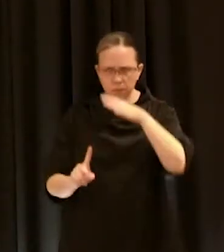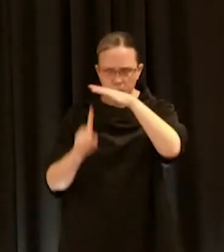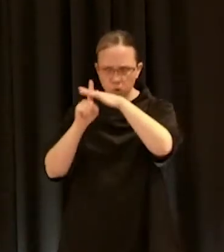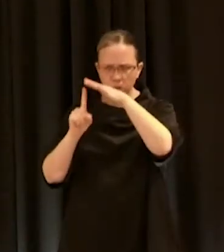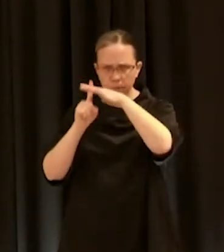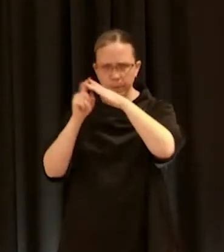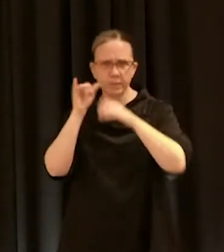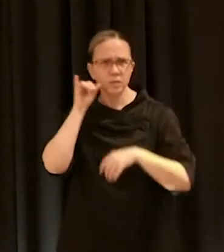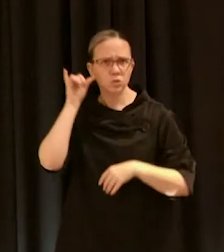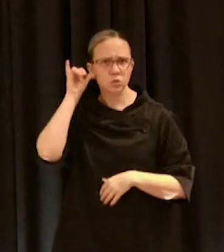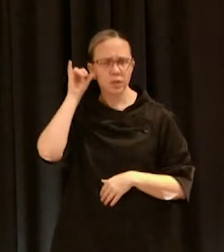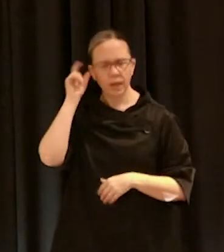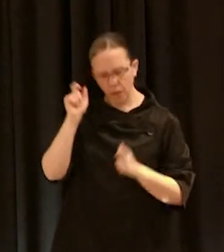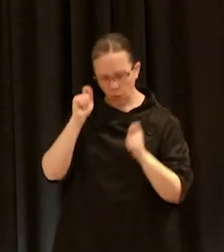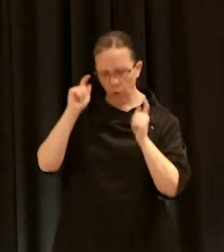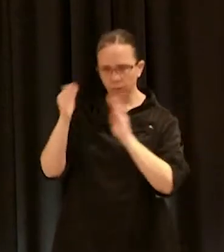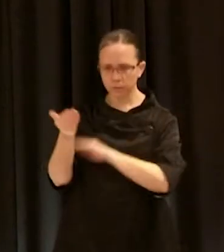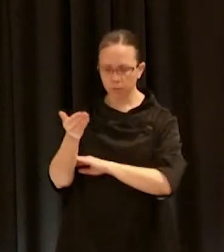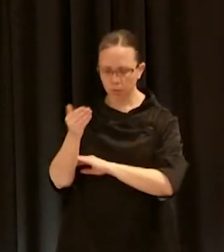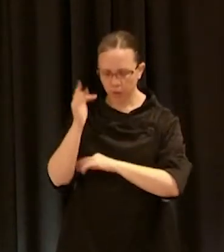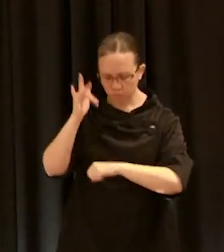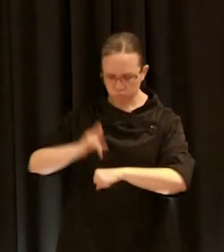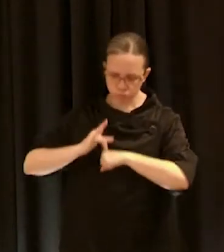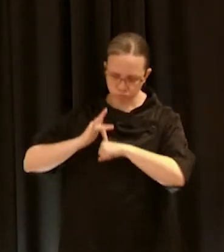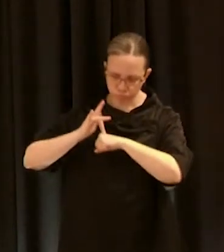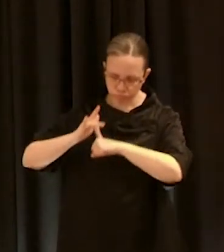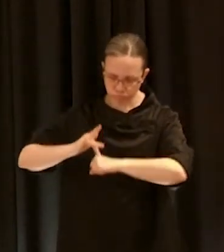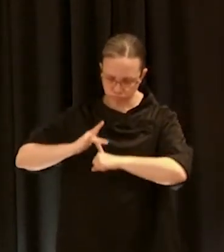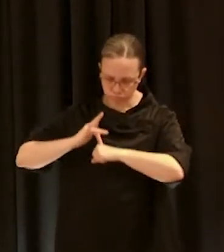mind yesterday, and I woke up this morning, couldn't get it off, so